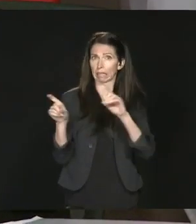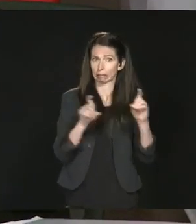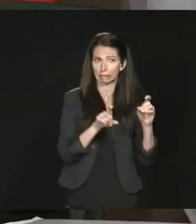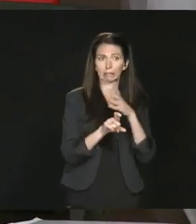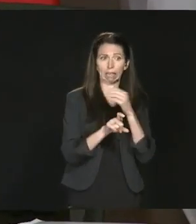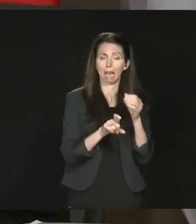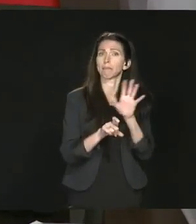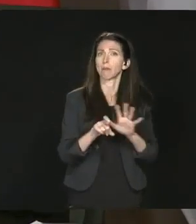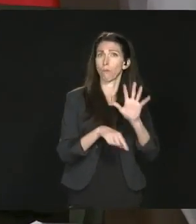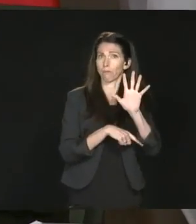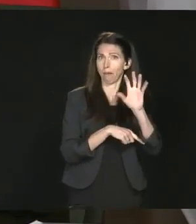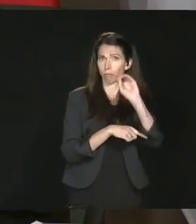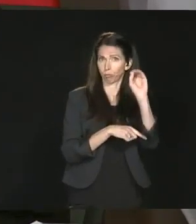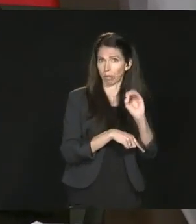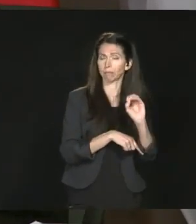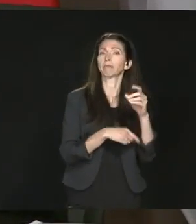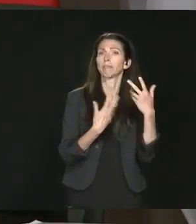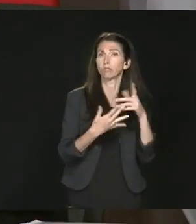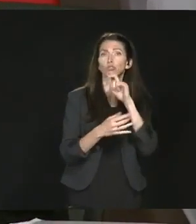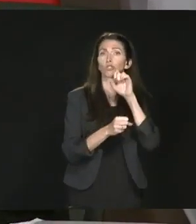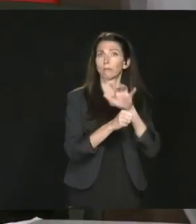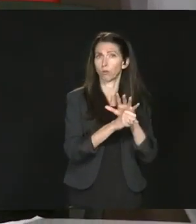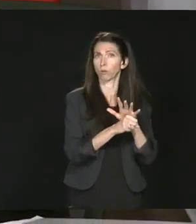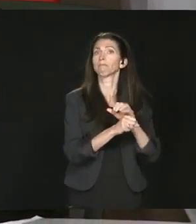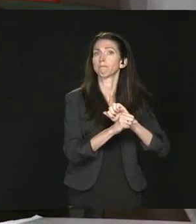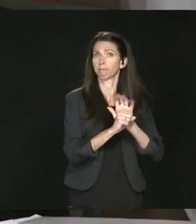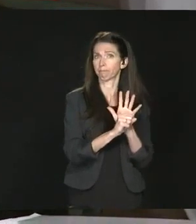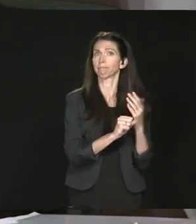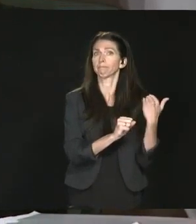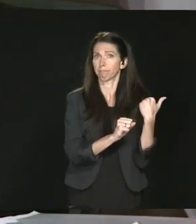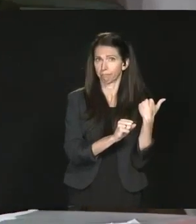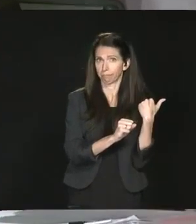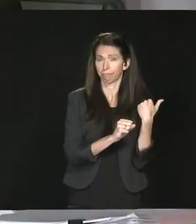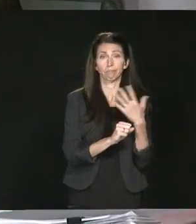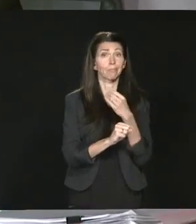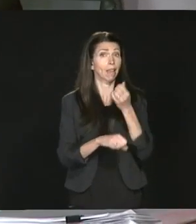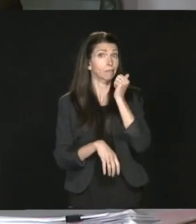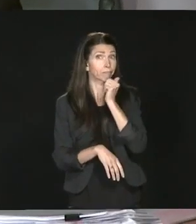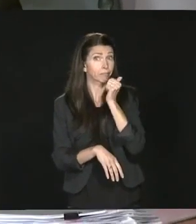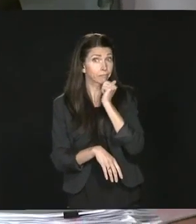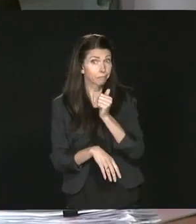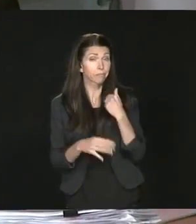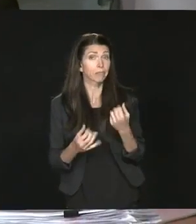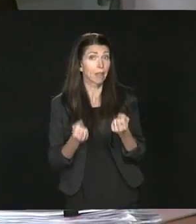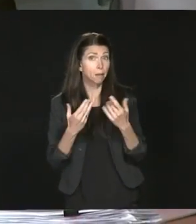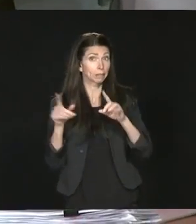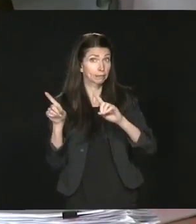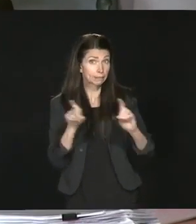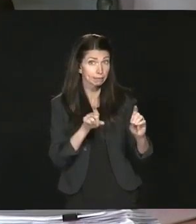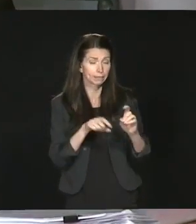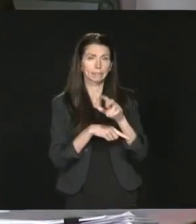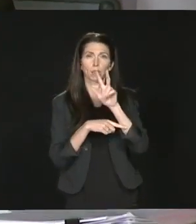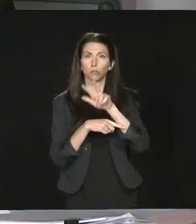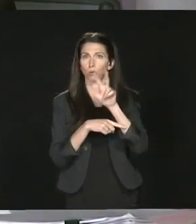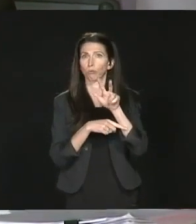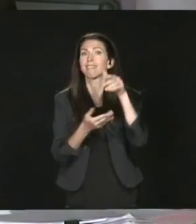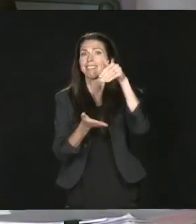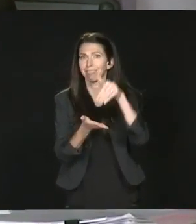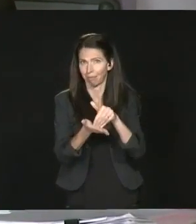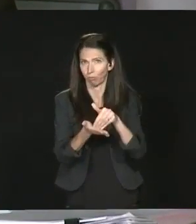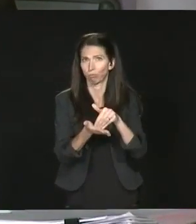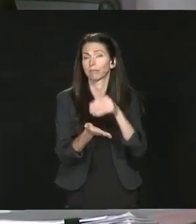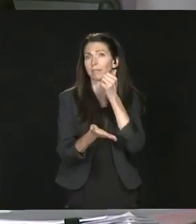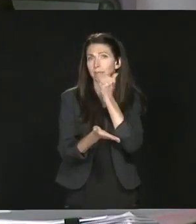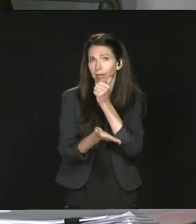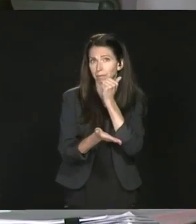have been testing an average of 33,000 people daily. These numbers change quickly and are now being updated once daily in the